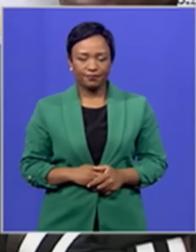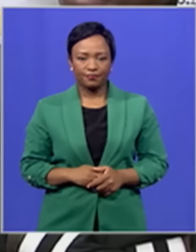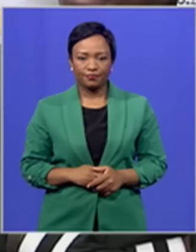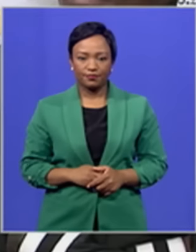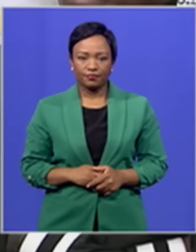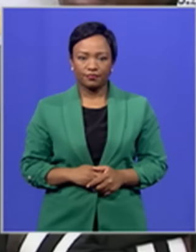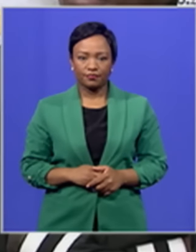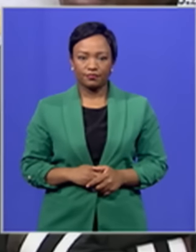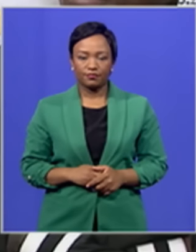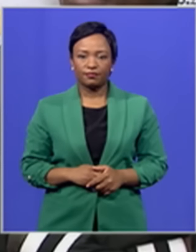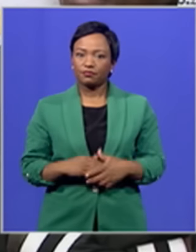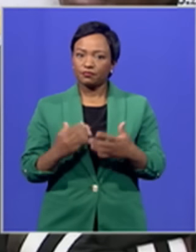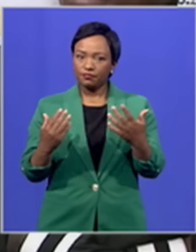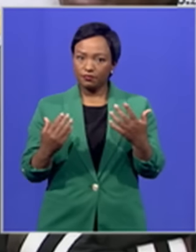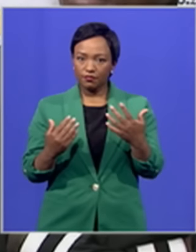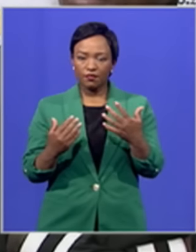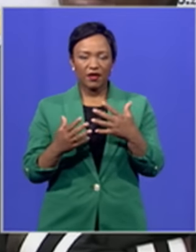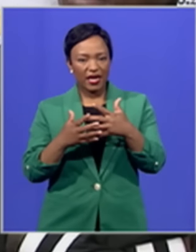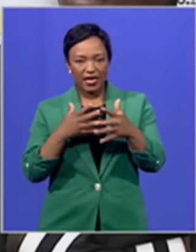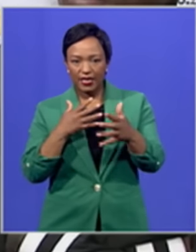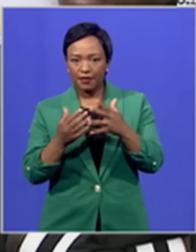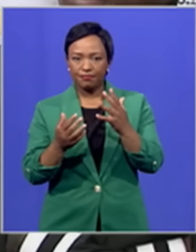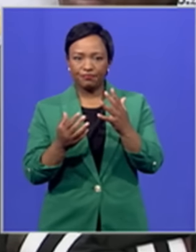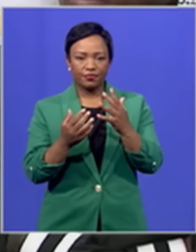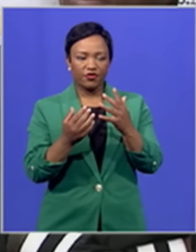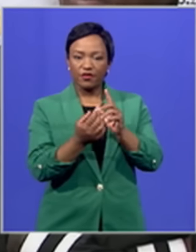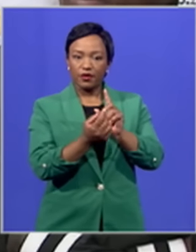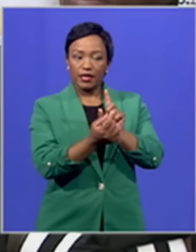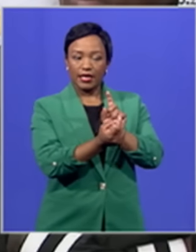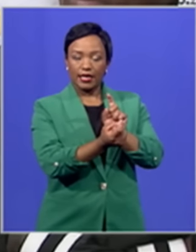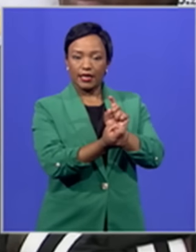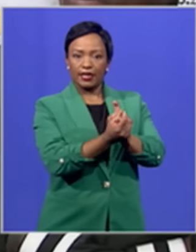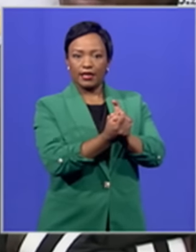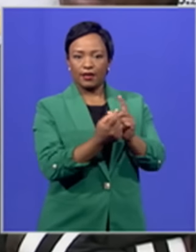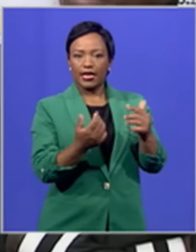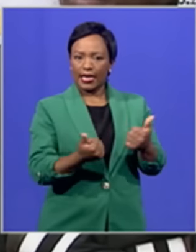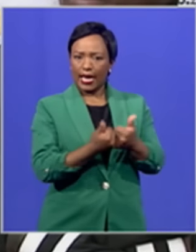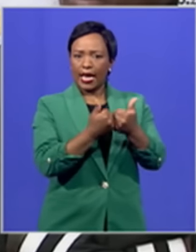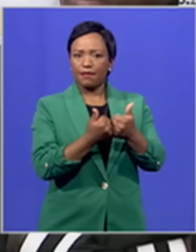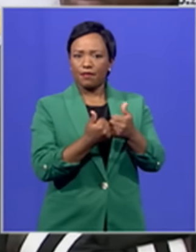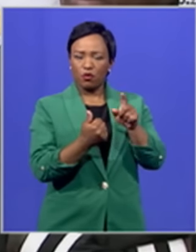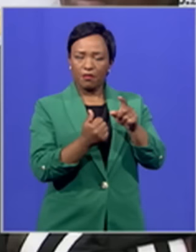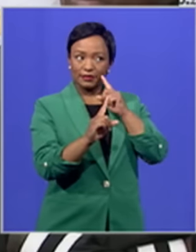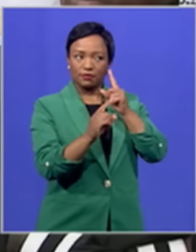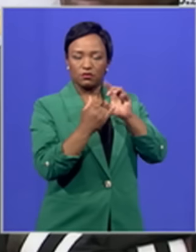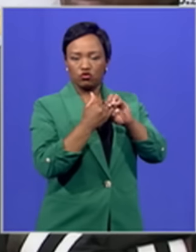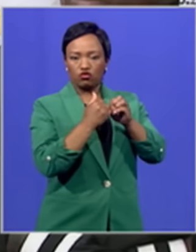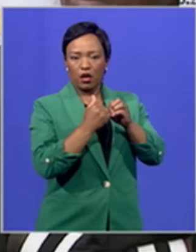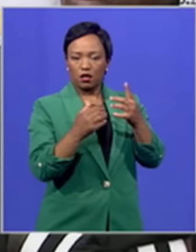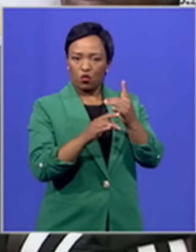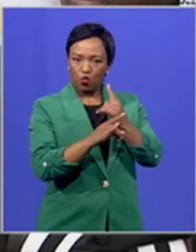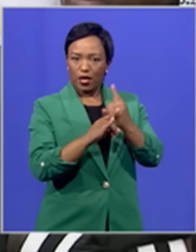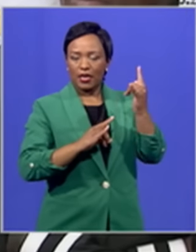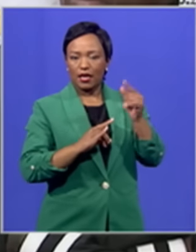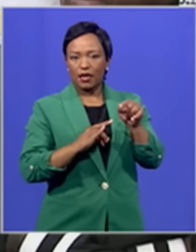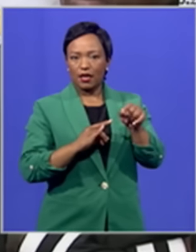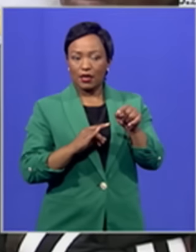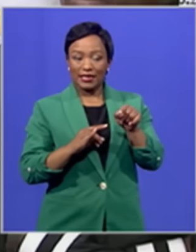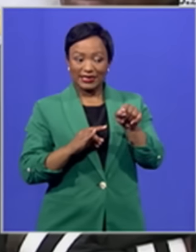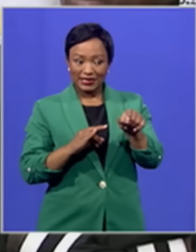Every game we have to be focused and concentrated and trying to win that game, and it will not be